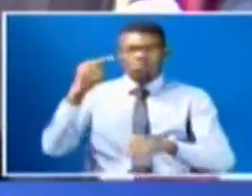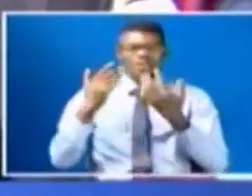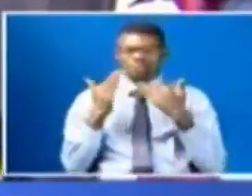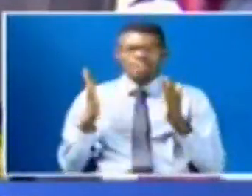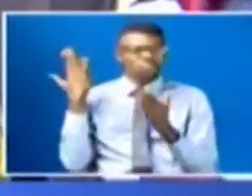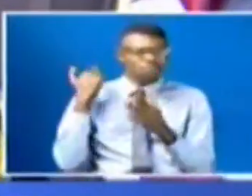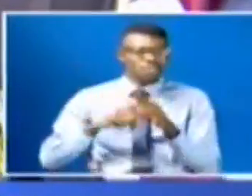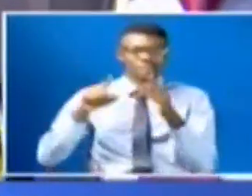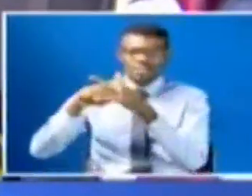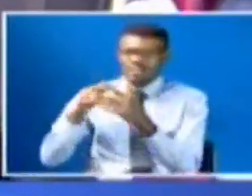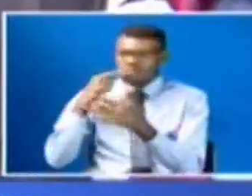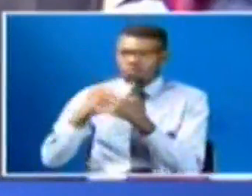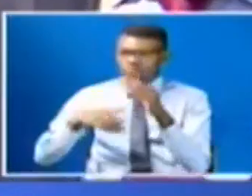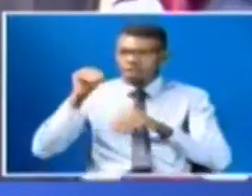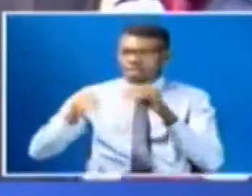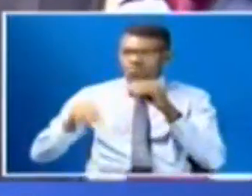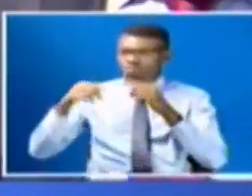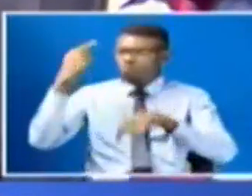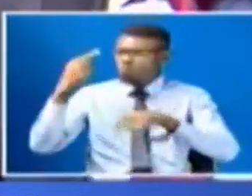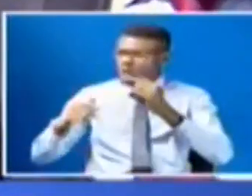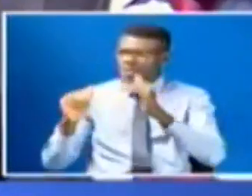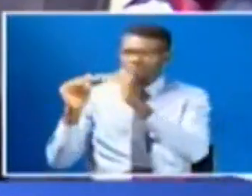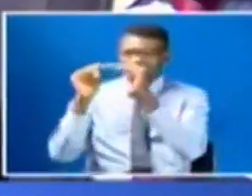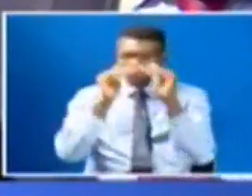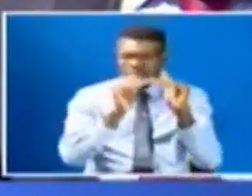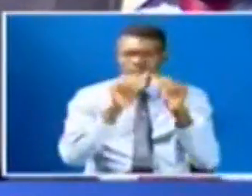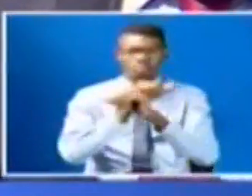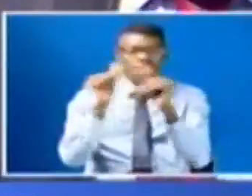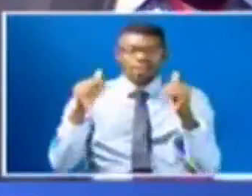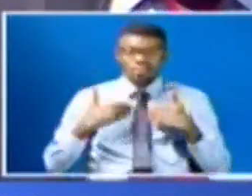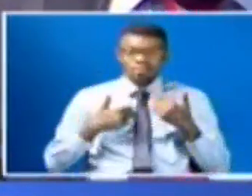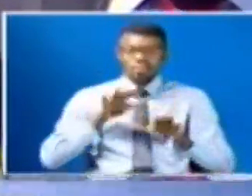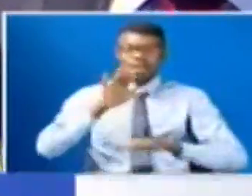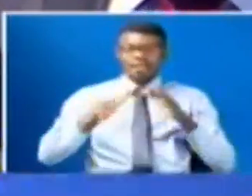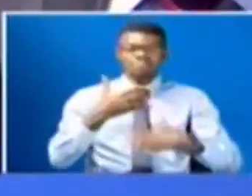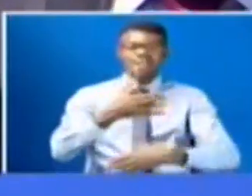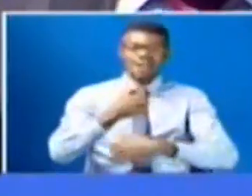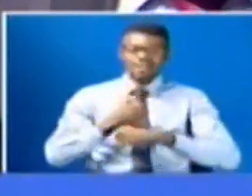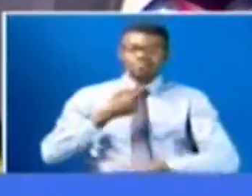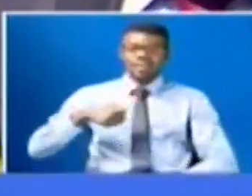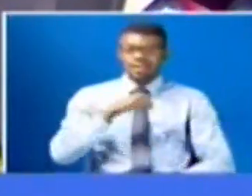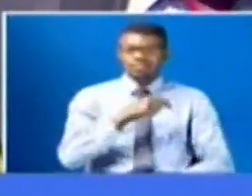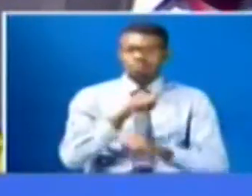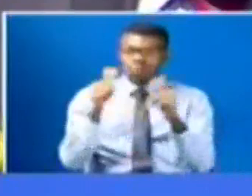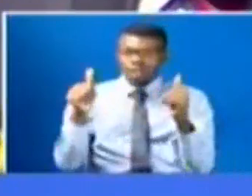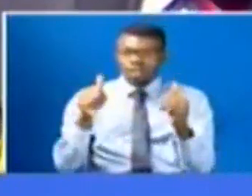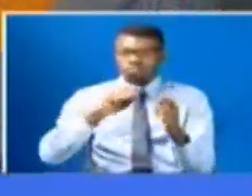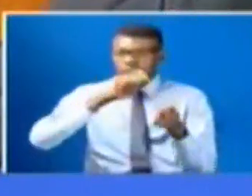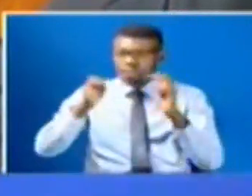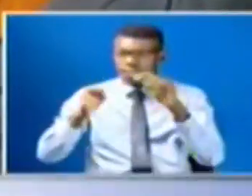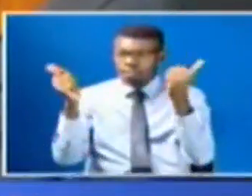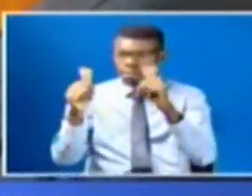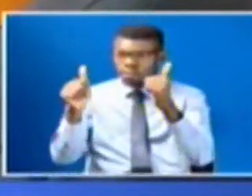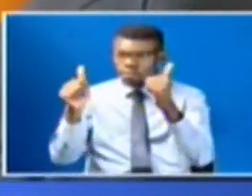beginning we won this election fairly and squarely. The people of Kirinyaga put their trust in us. That has not changed."